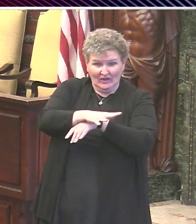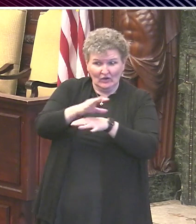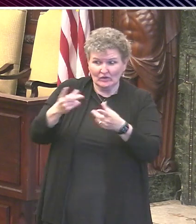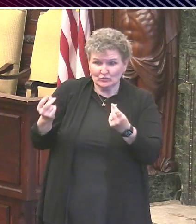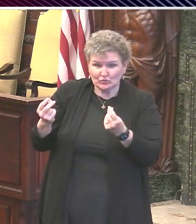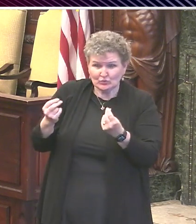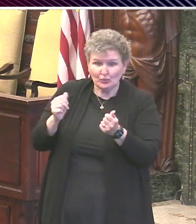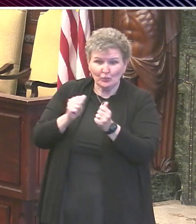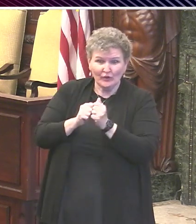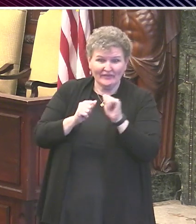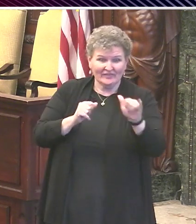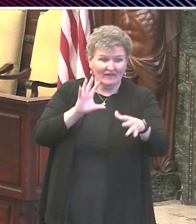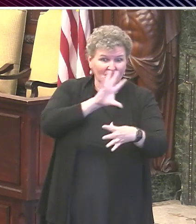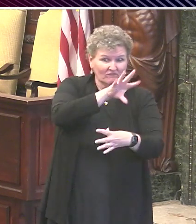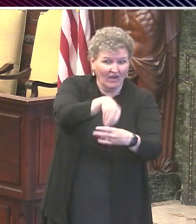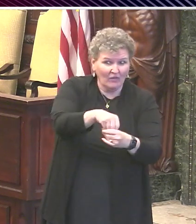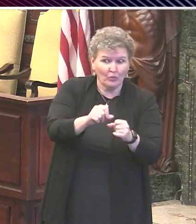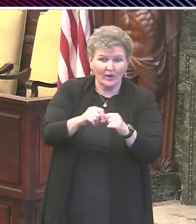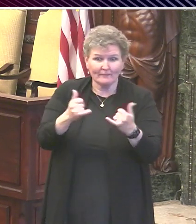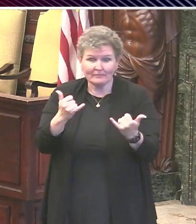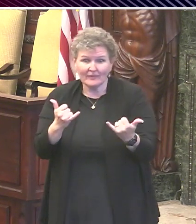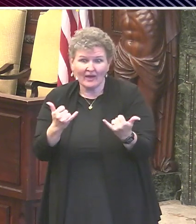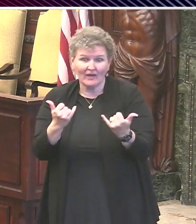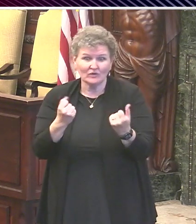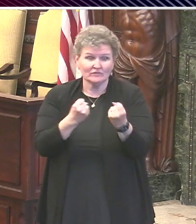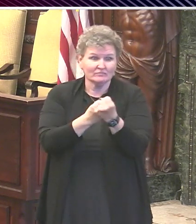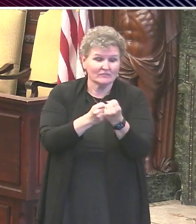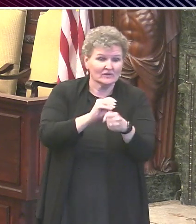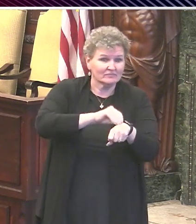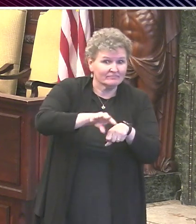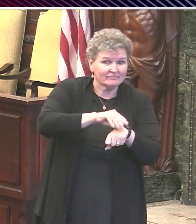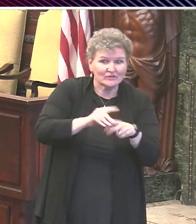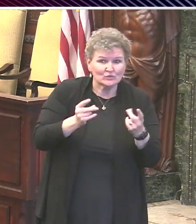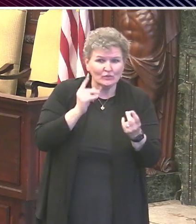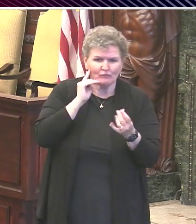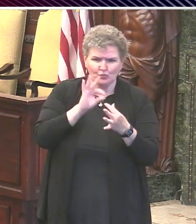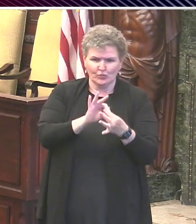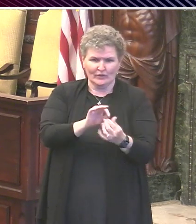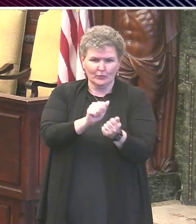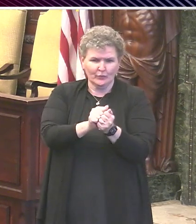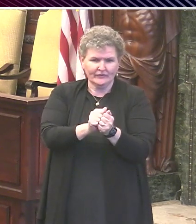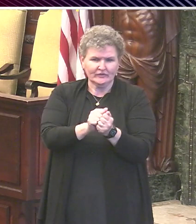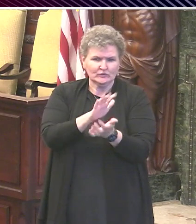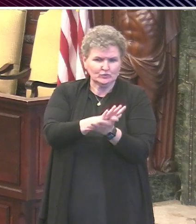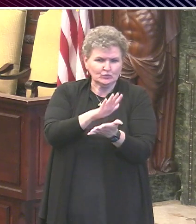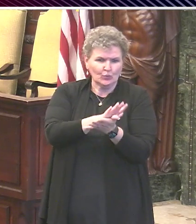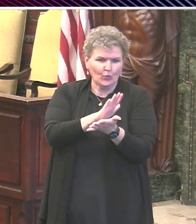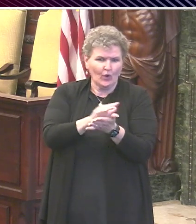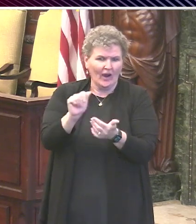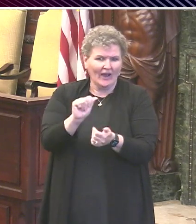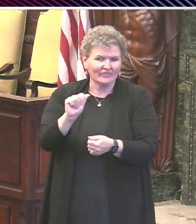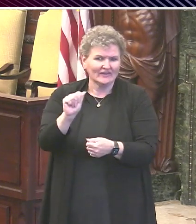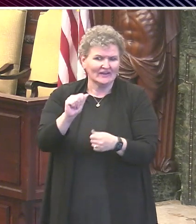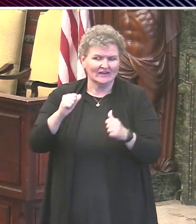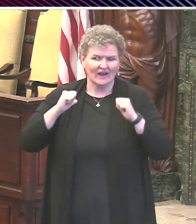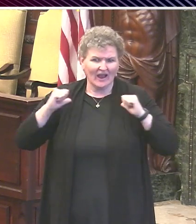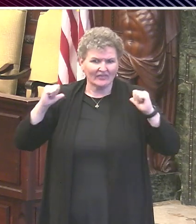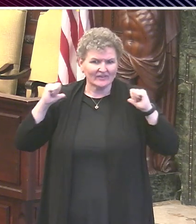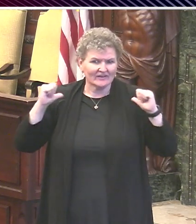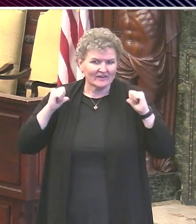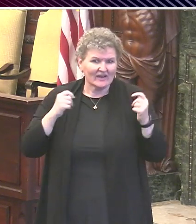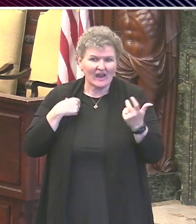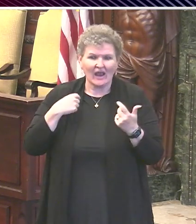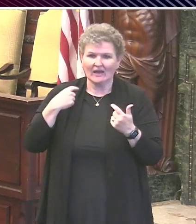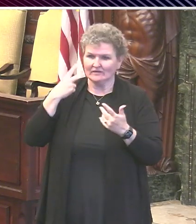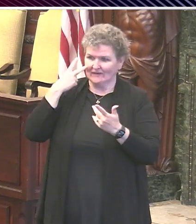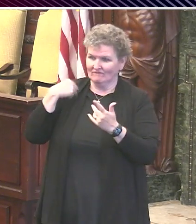in and provide any kind of guidance for interscholastic athletics? So we have guidance right now on